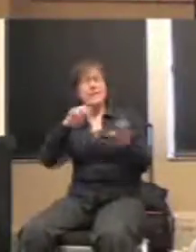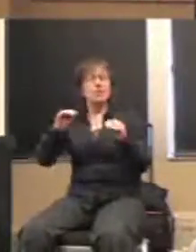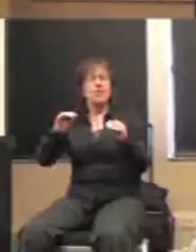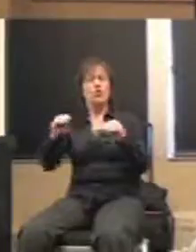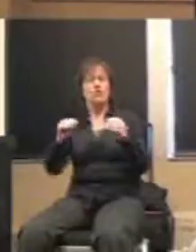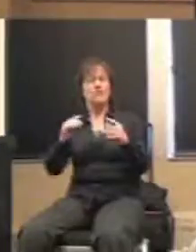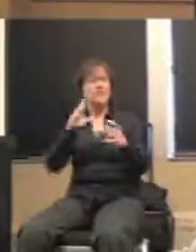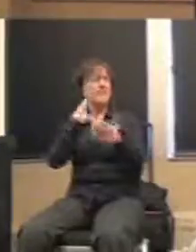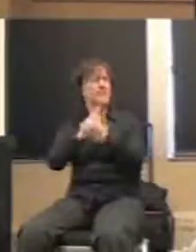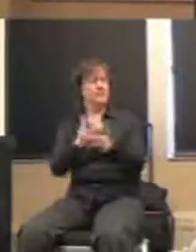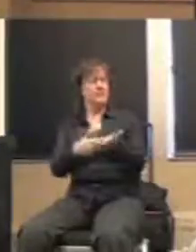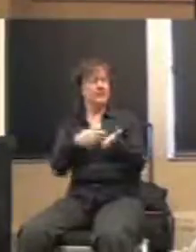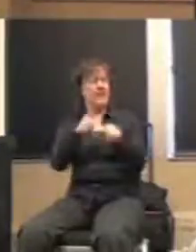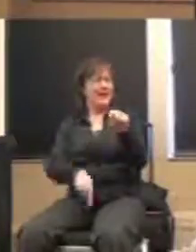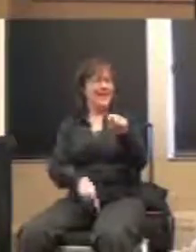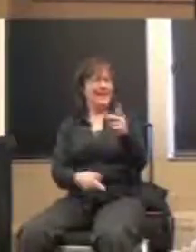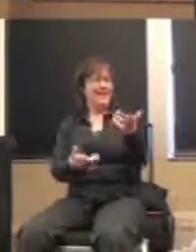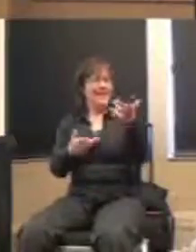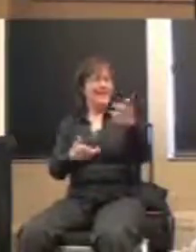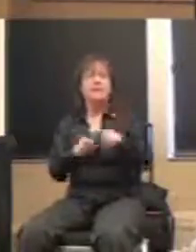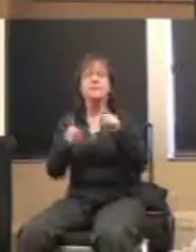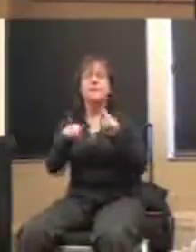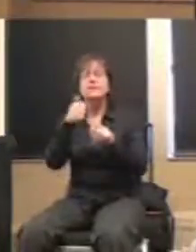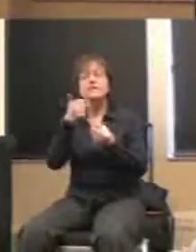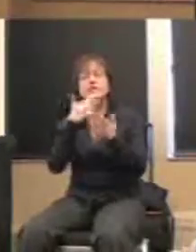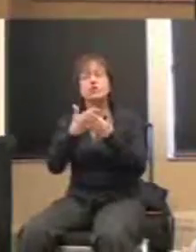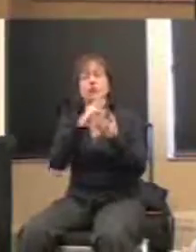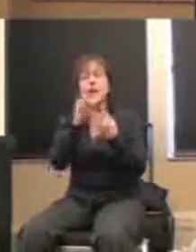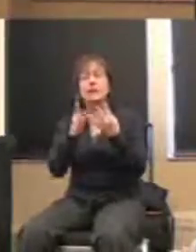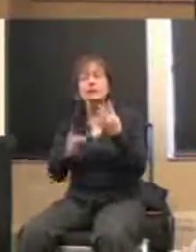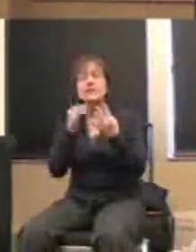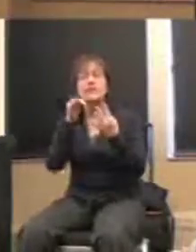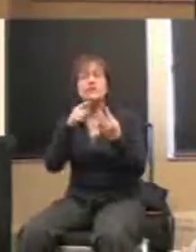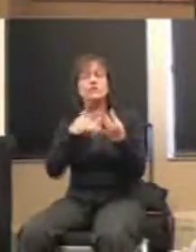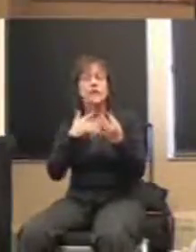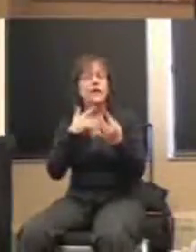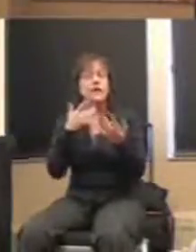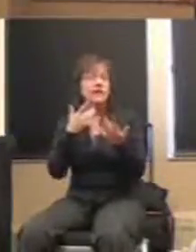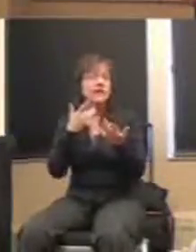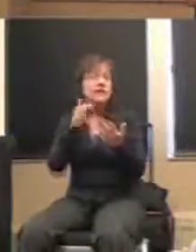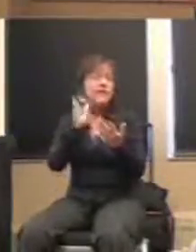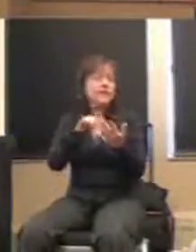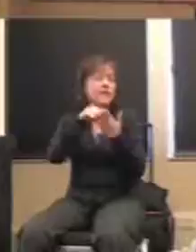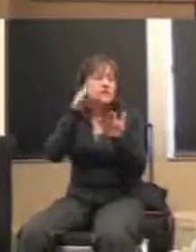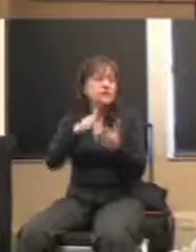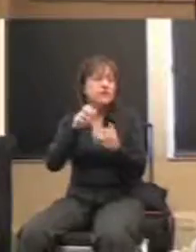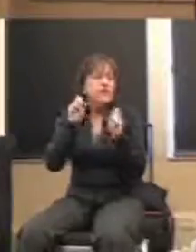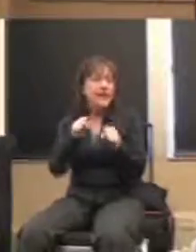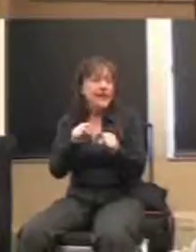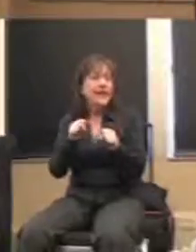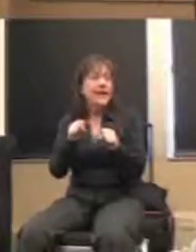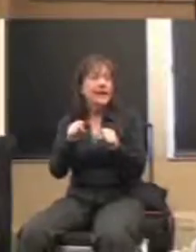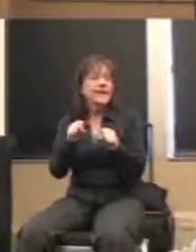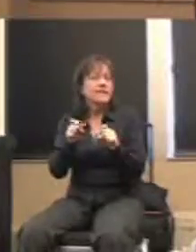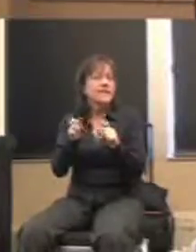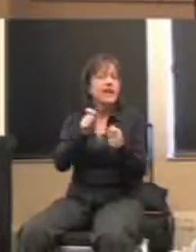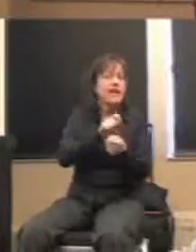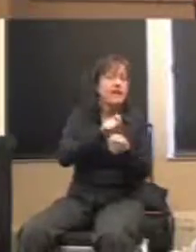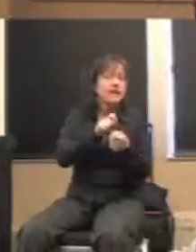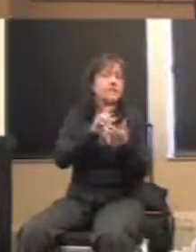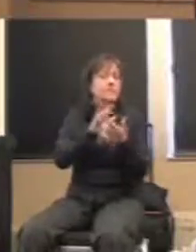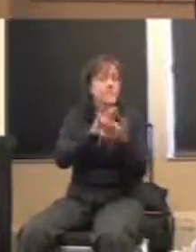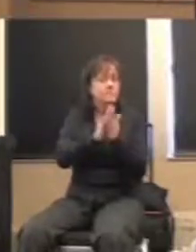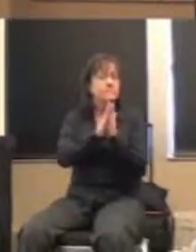of that. But it's another good option if you feel like that student is going to be able to move into But what a else sign do you modality. do is